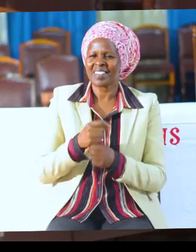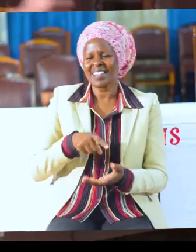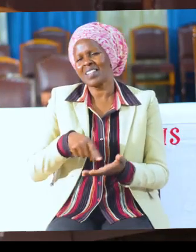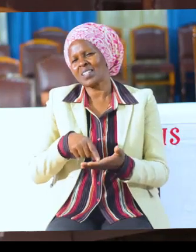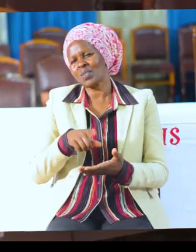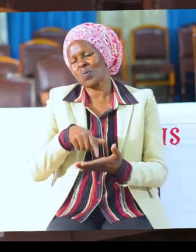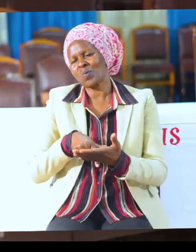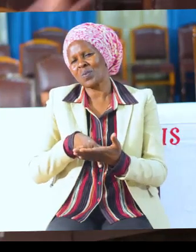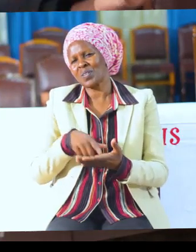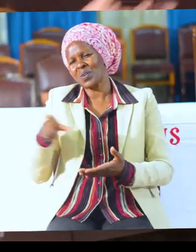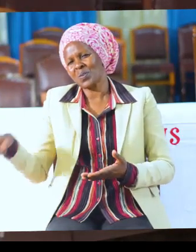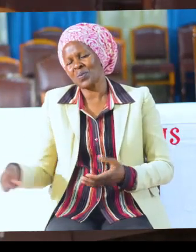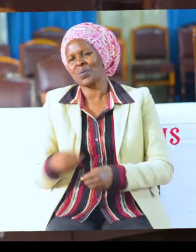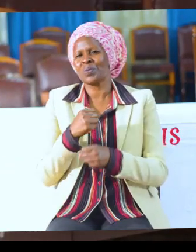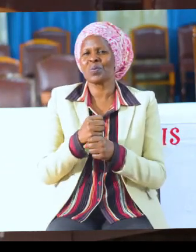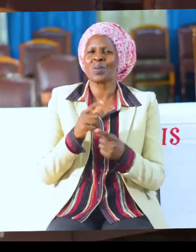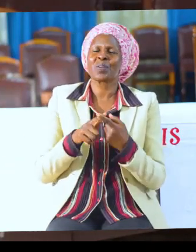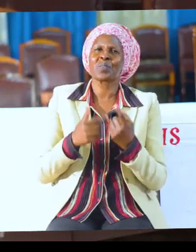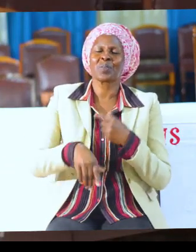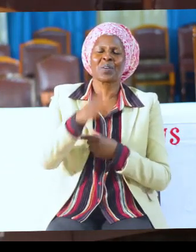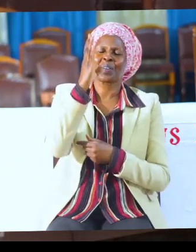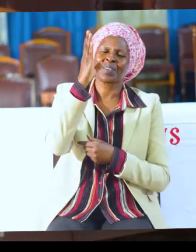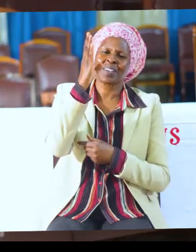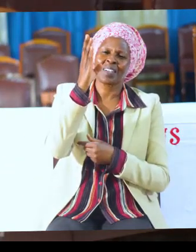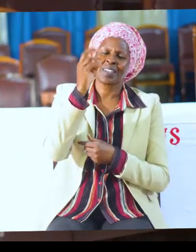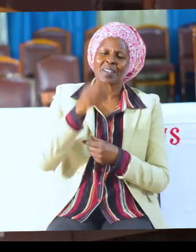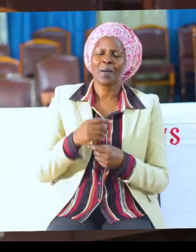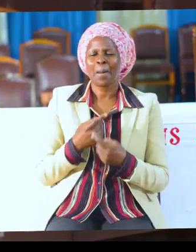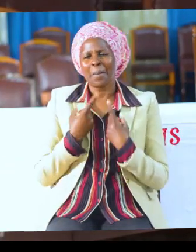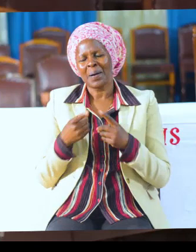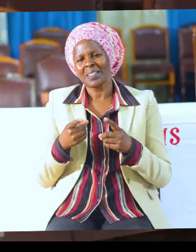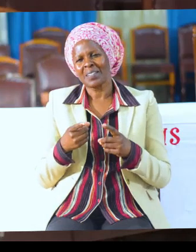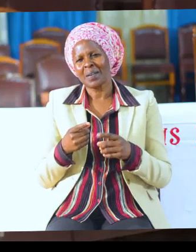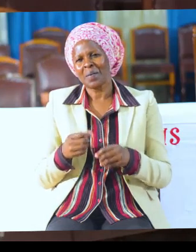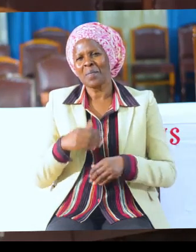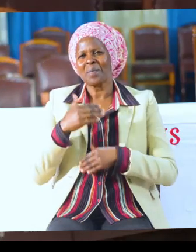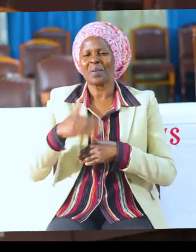you. Maybe the first salary, you know, I'll give it to you. But many a